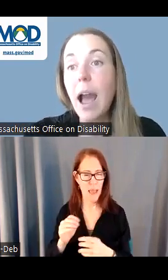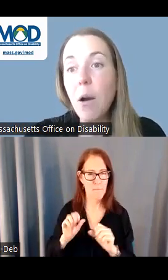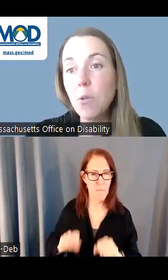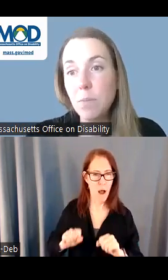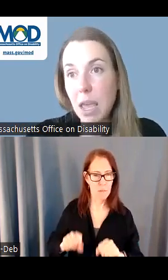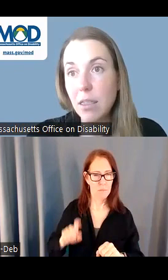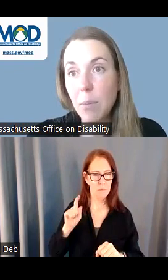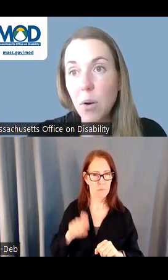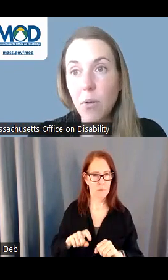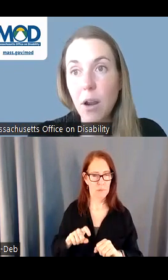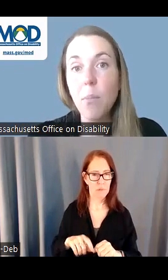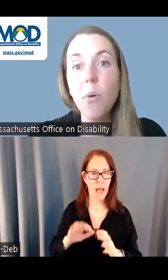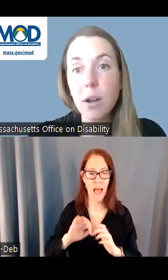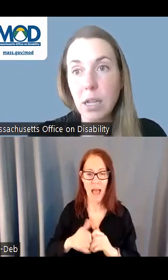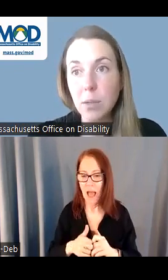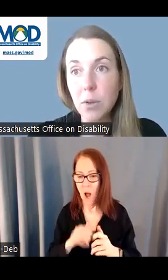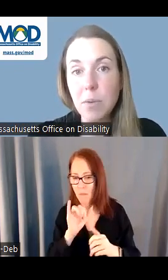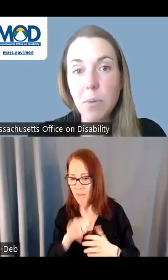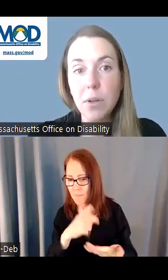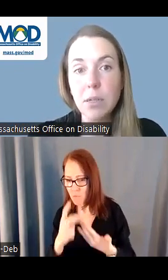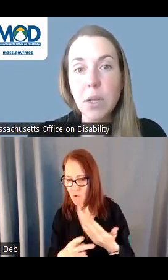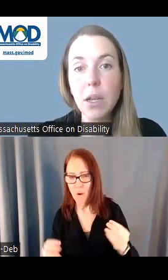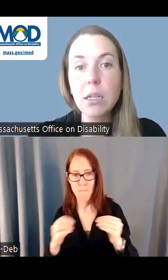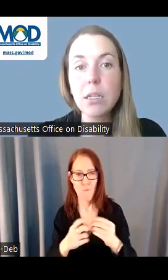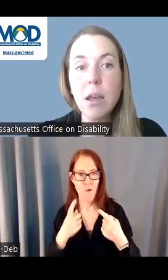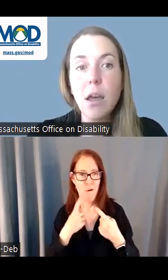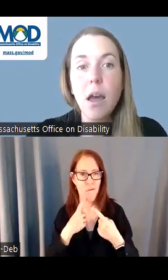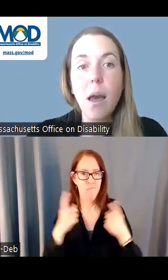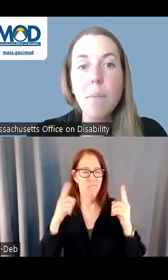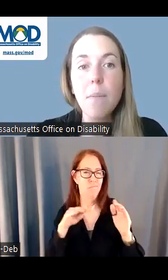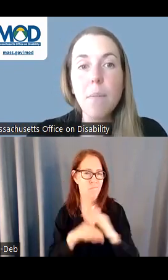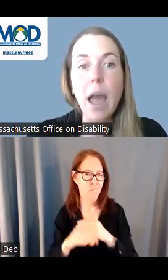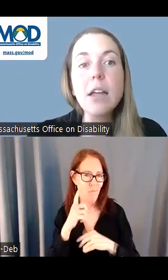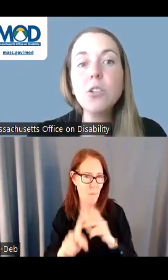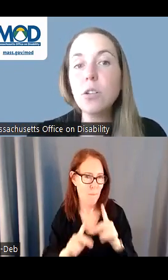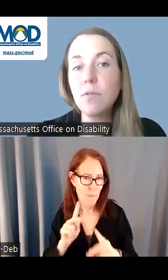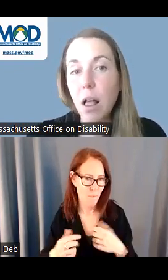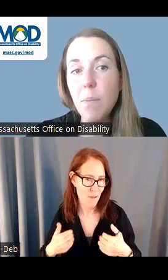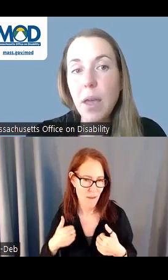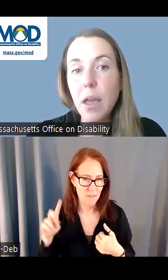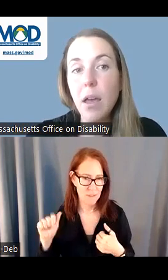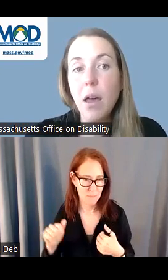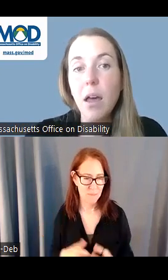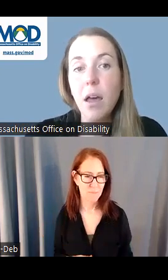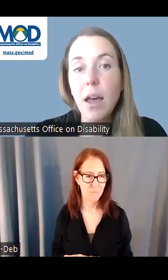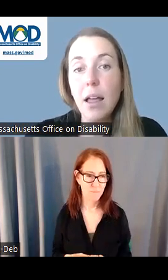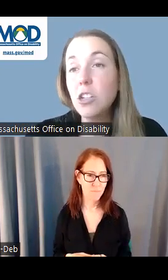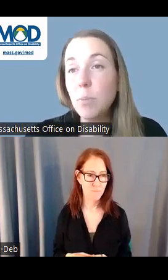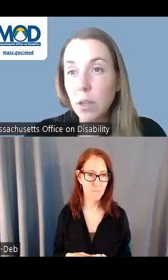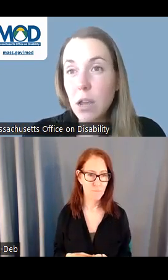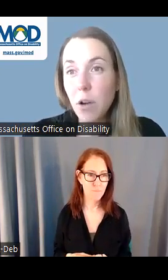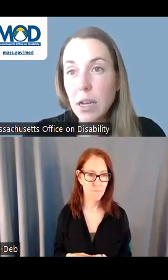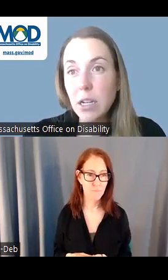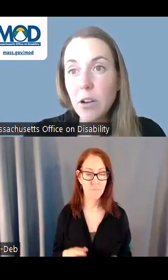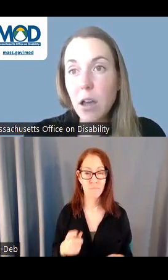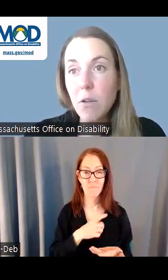and how to make that program more accessible to people with disabilities. As you're developing